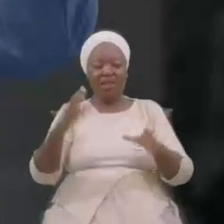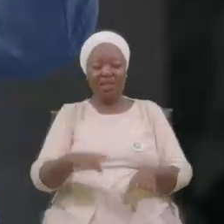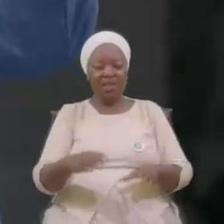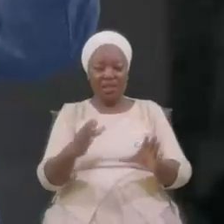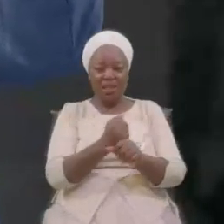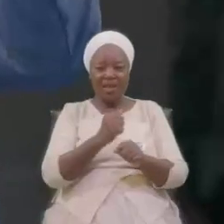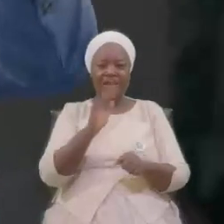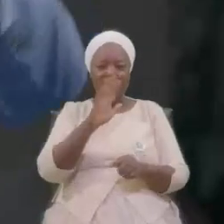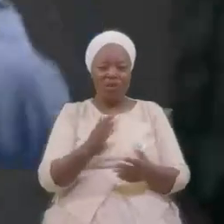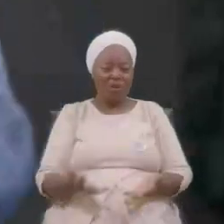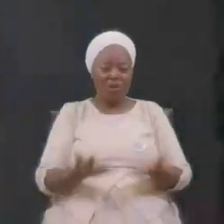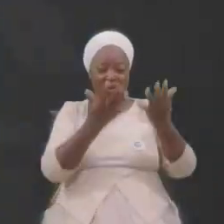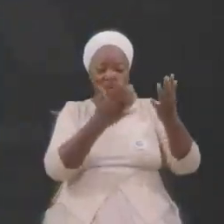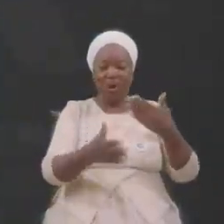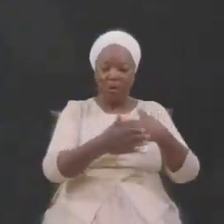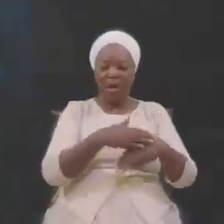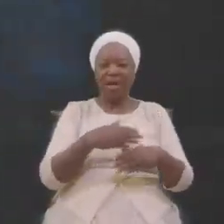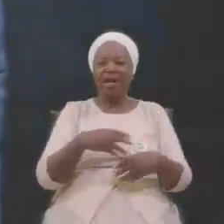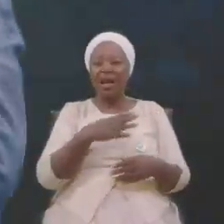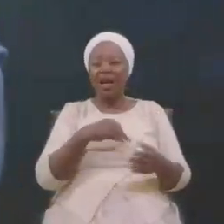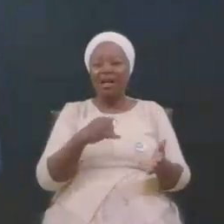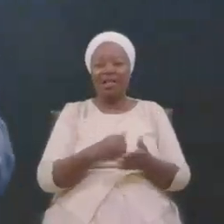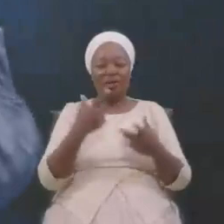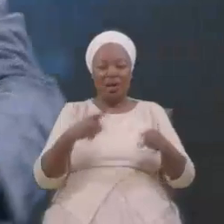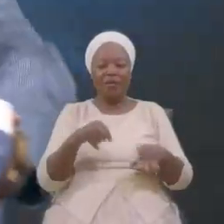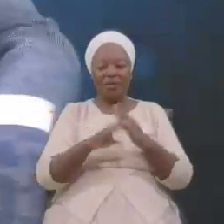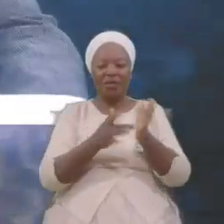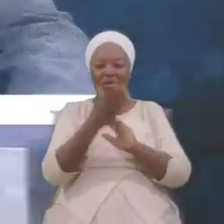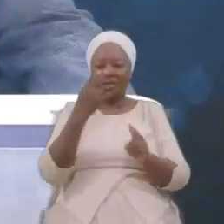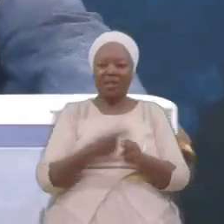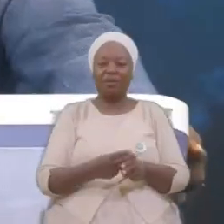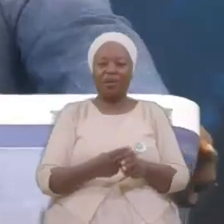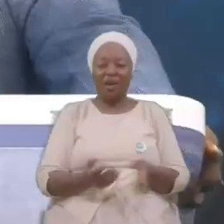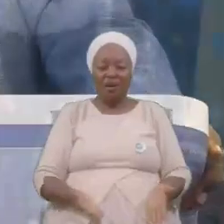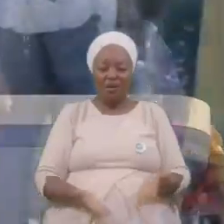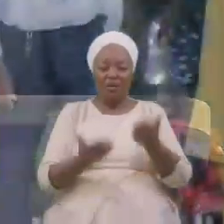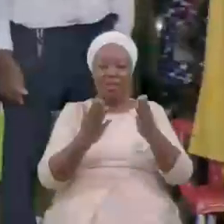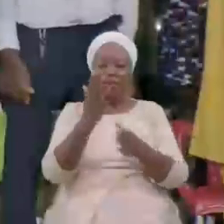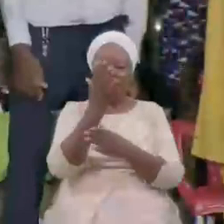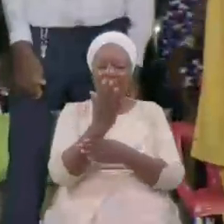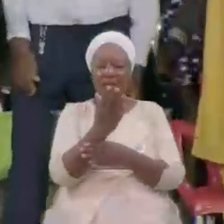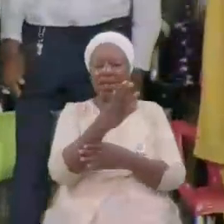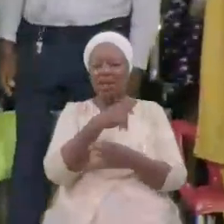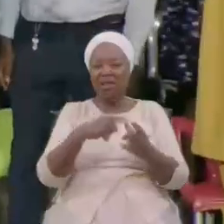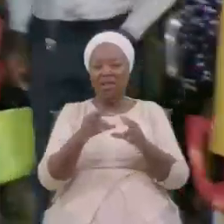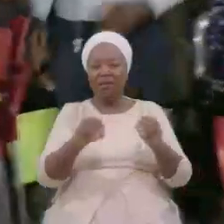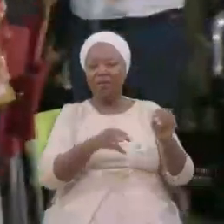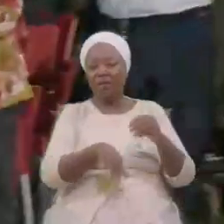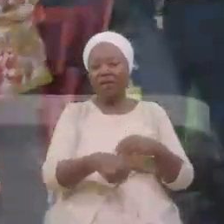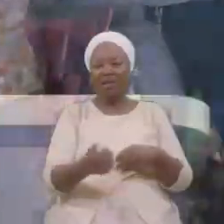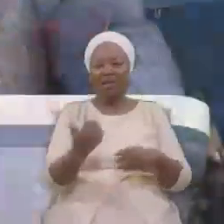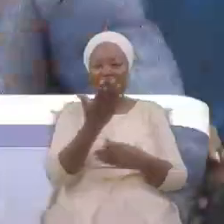is gone. Amen. You raise up your hand and you lay the other hand where you have